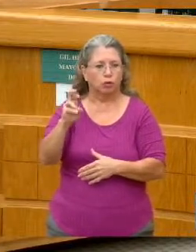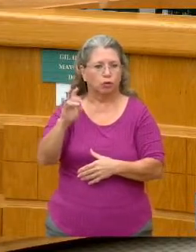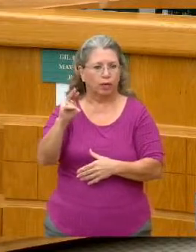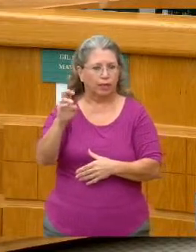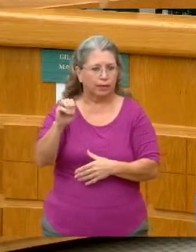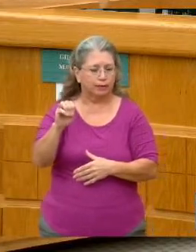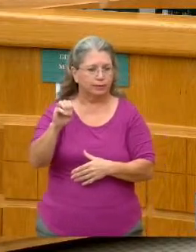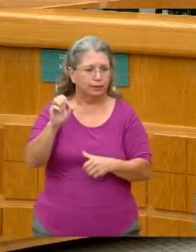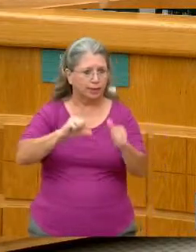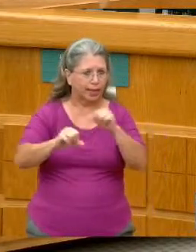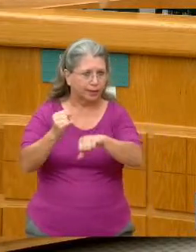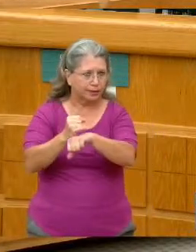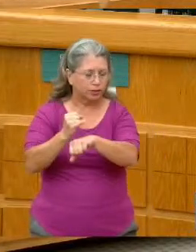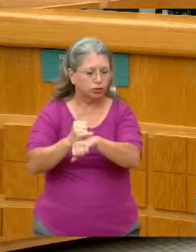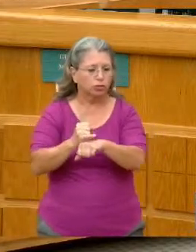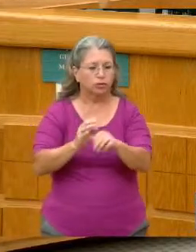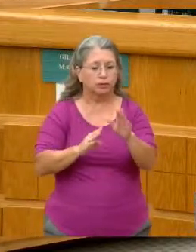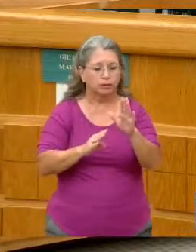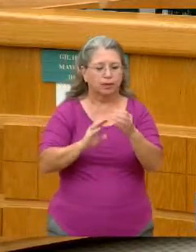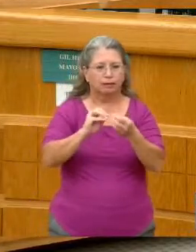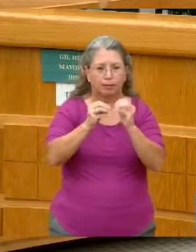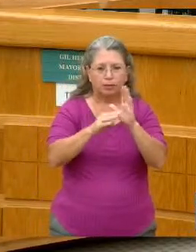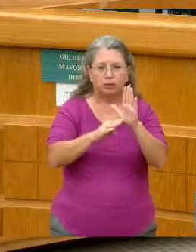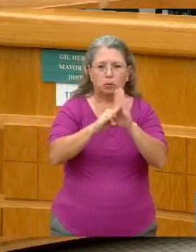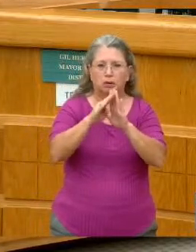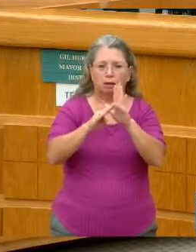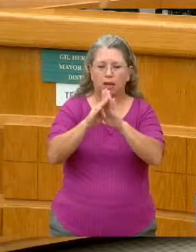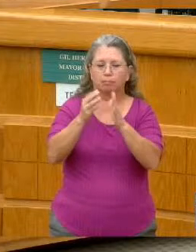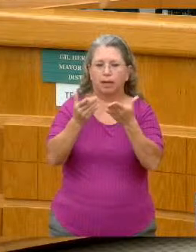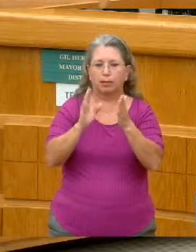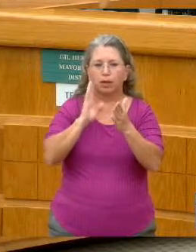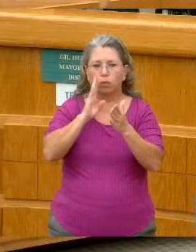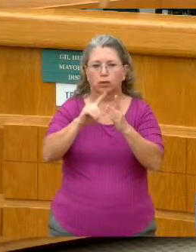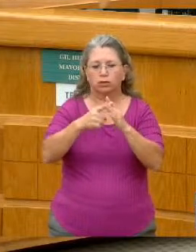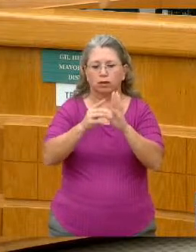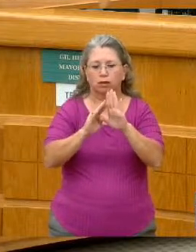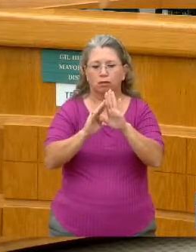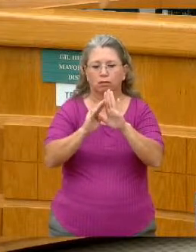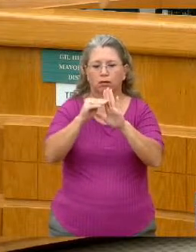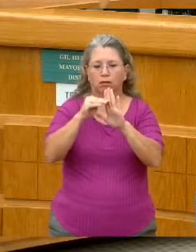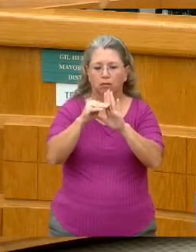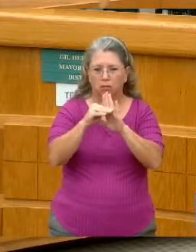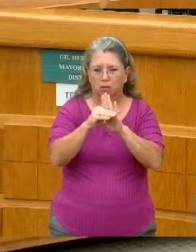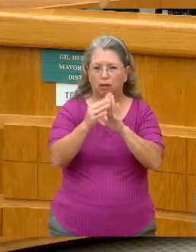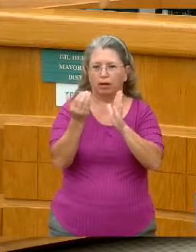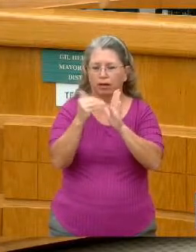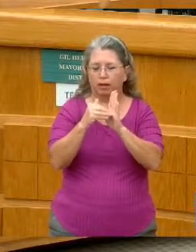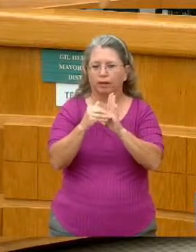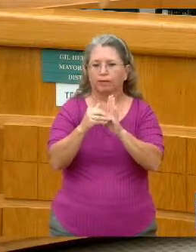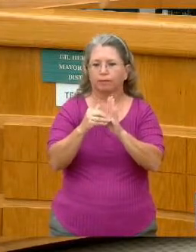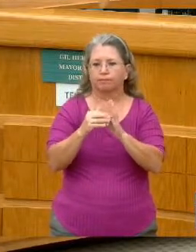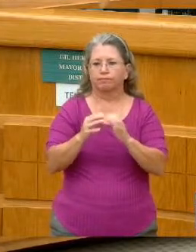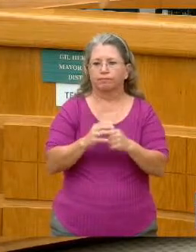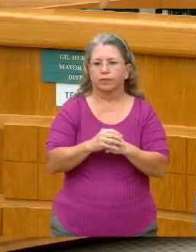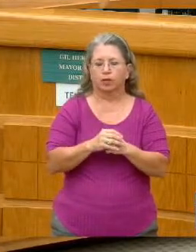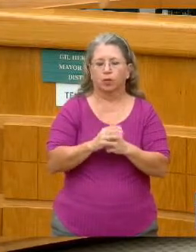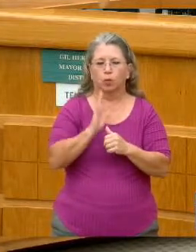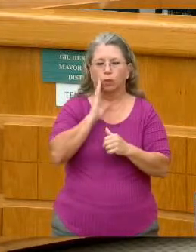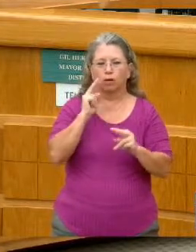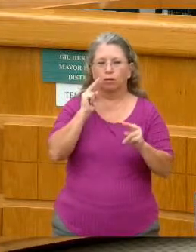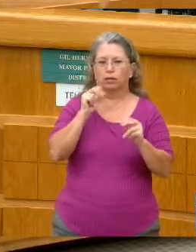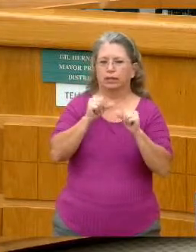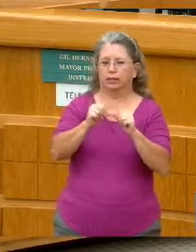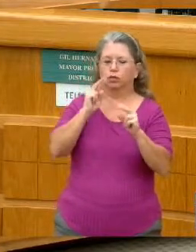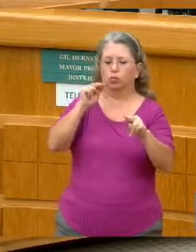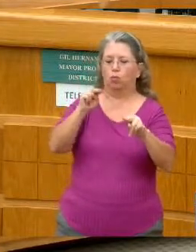Institute, they kind of went up and maybe going down a little bit this past week. So we'll continue to watch that and see what happens.